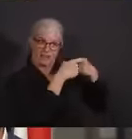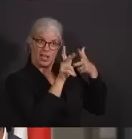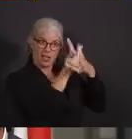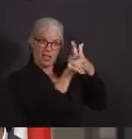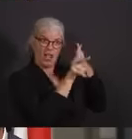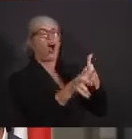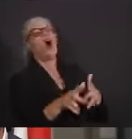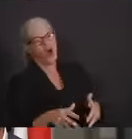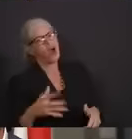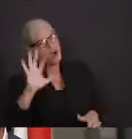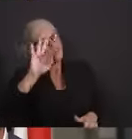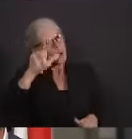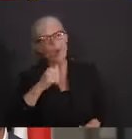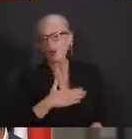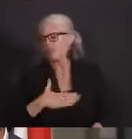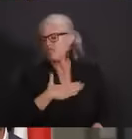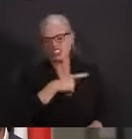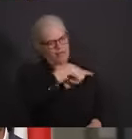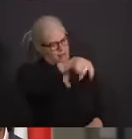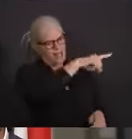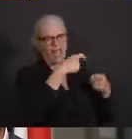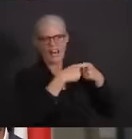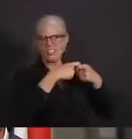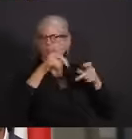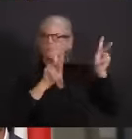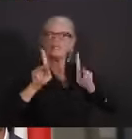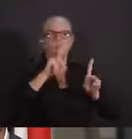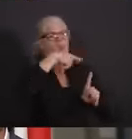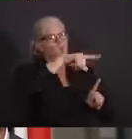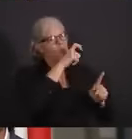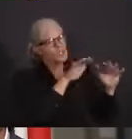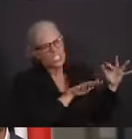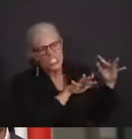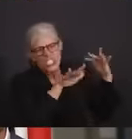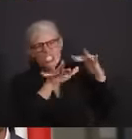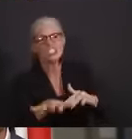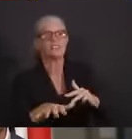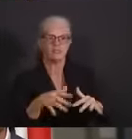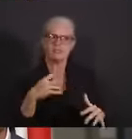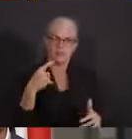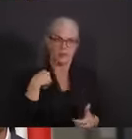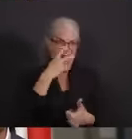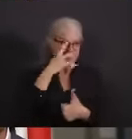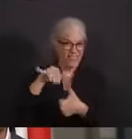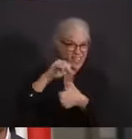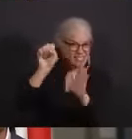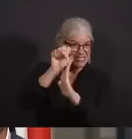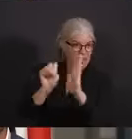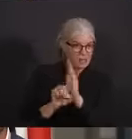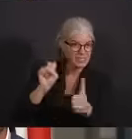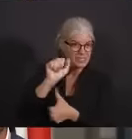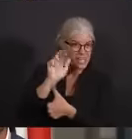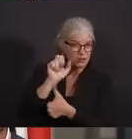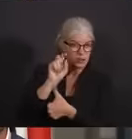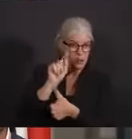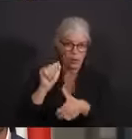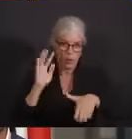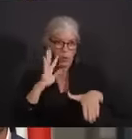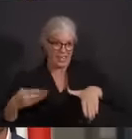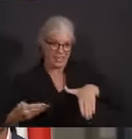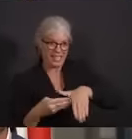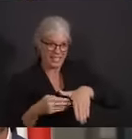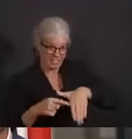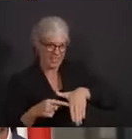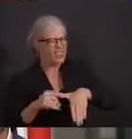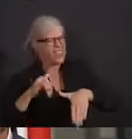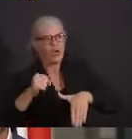really appreciate these guys when they get out there. And if you look, the fact that it's going Sarasota across, that's heavy Florida